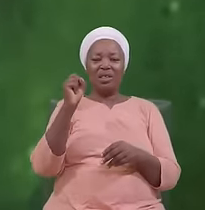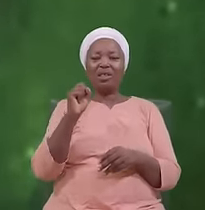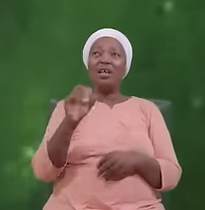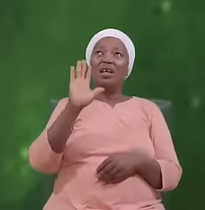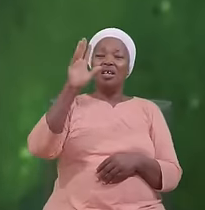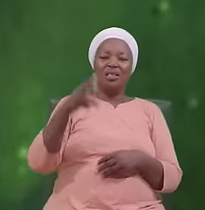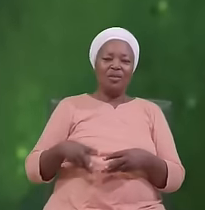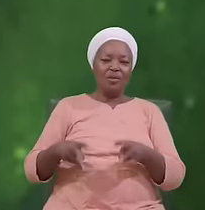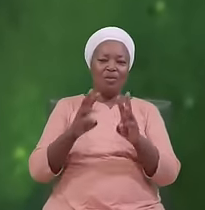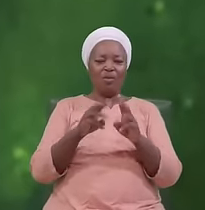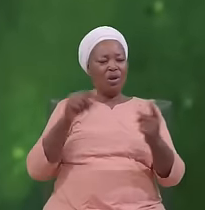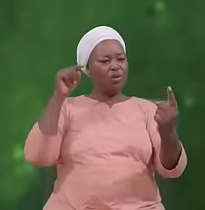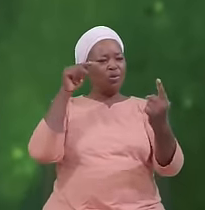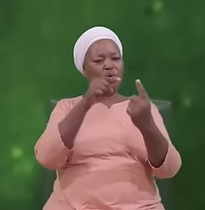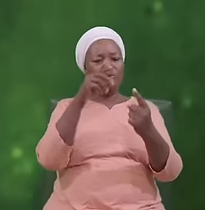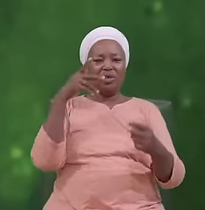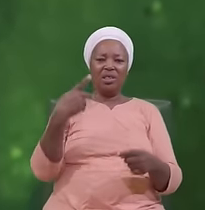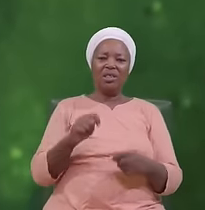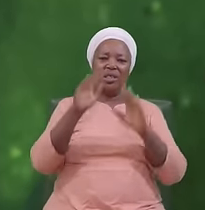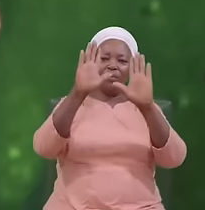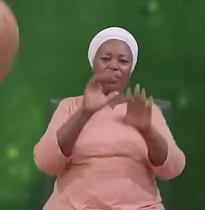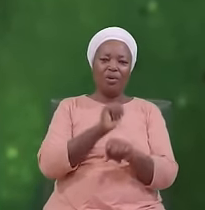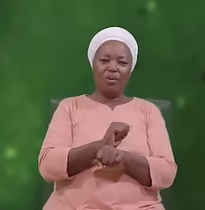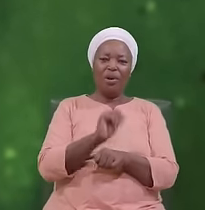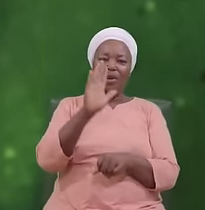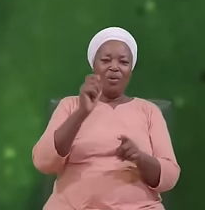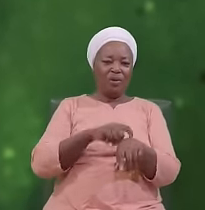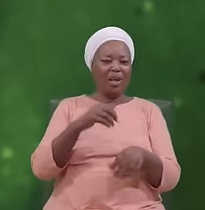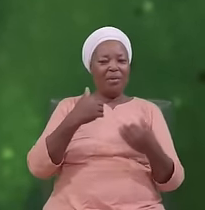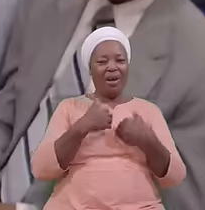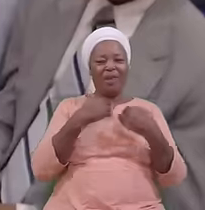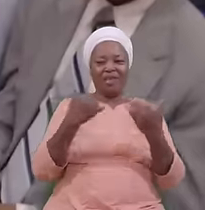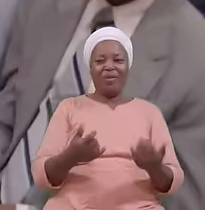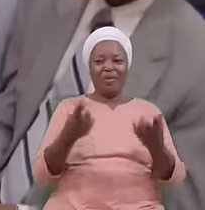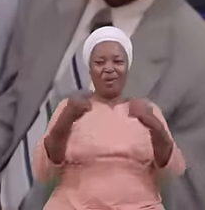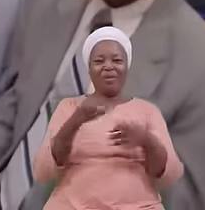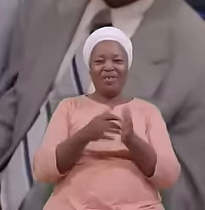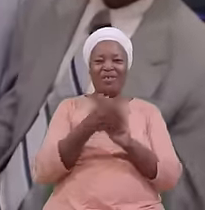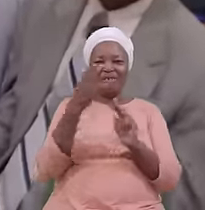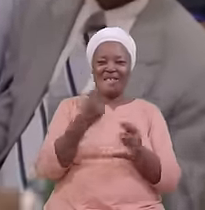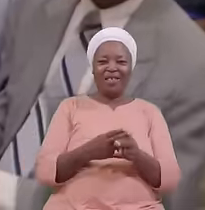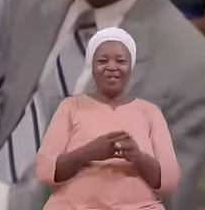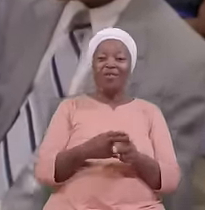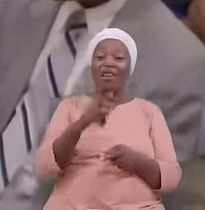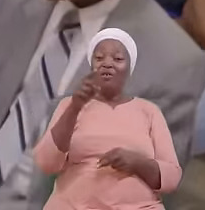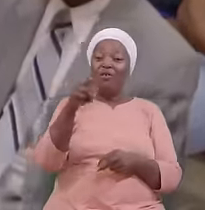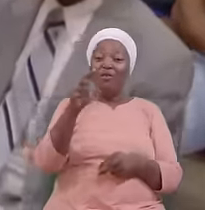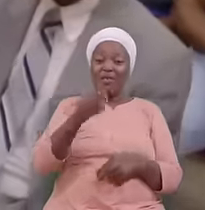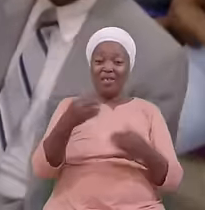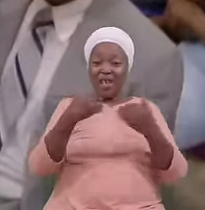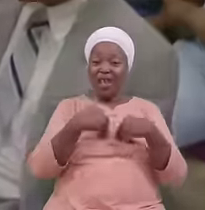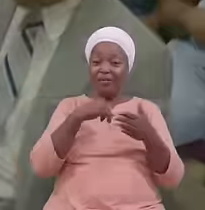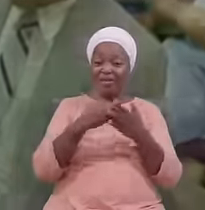his way towards the miracle. Your time has now come. You must have it